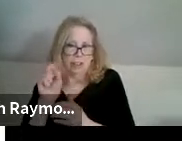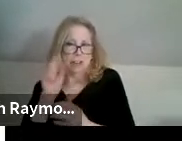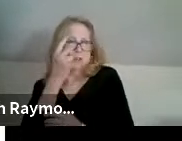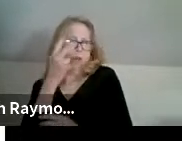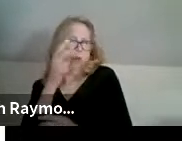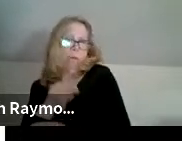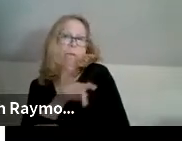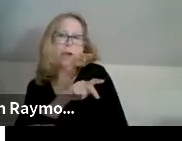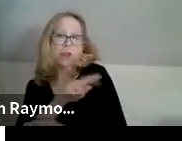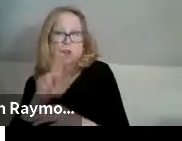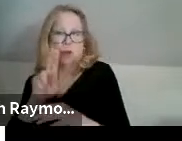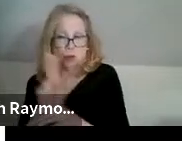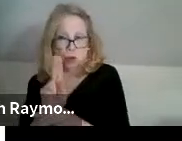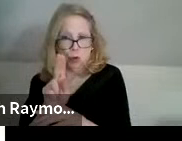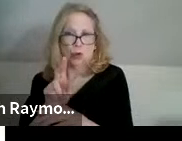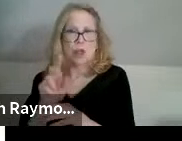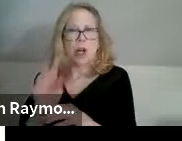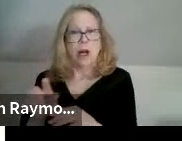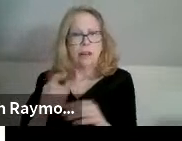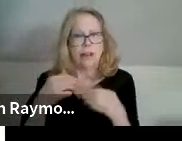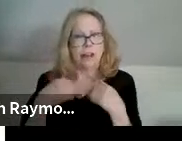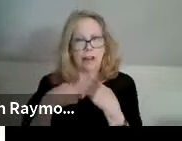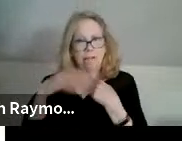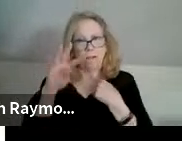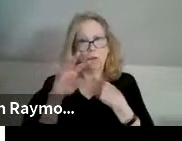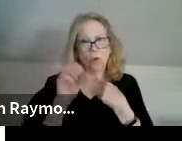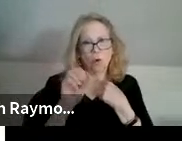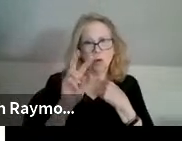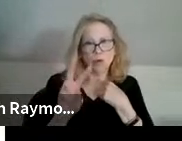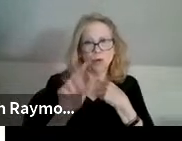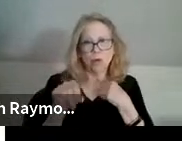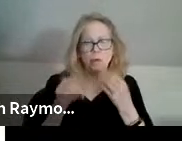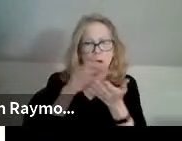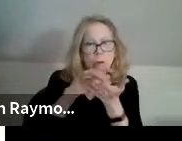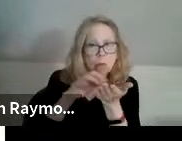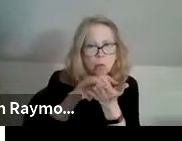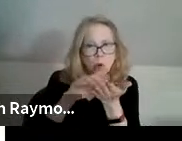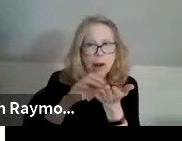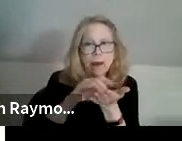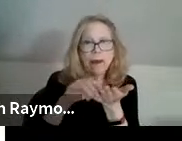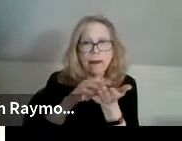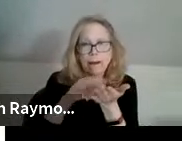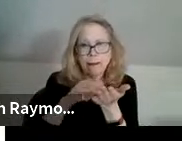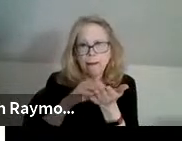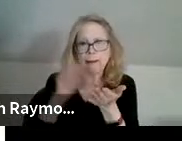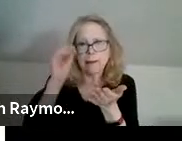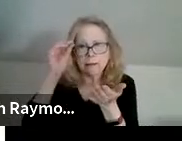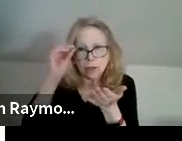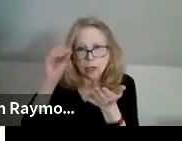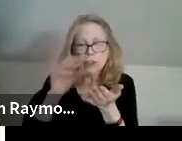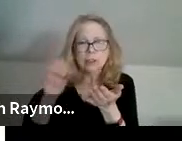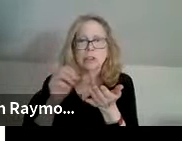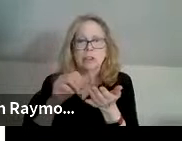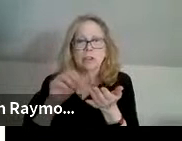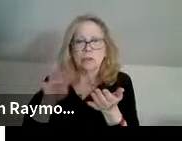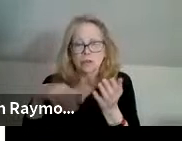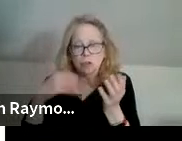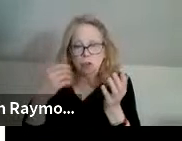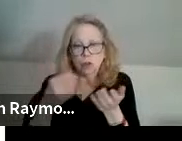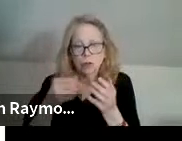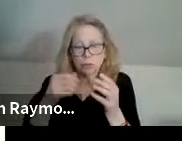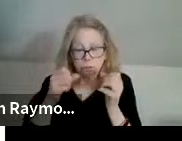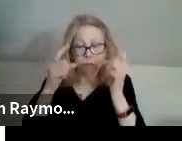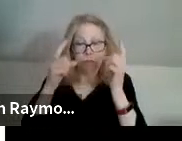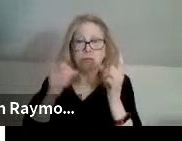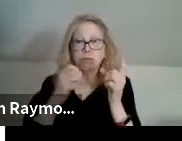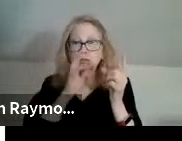I'll mention the one about 402, about Braille instructions for initiating the speech mode. Devices for personal use shall not be required to